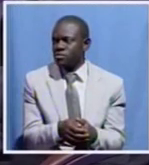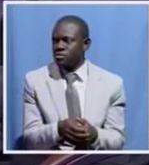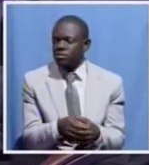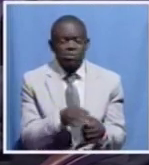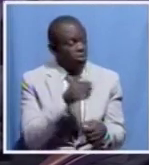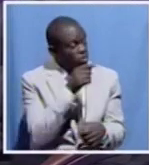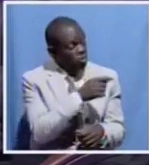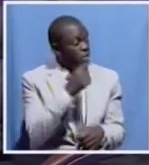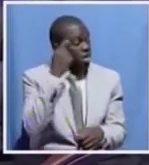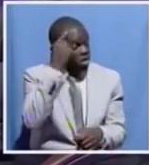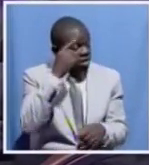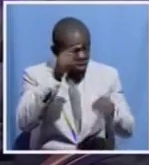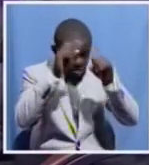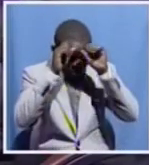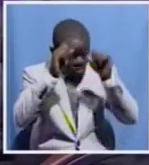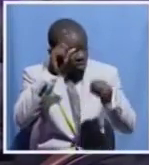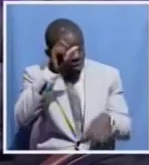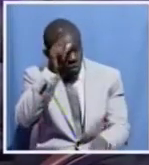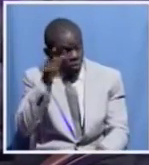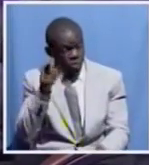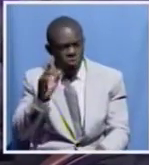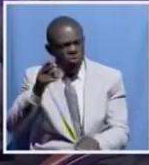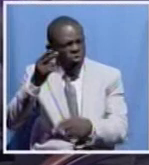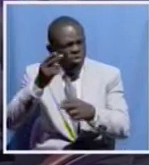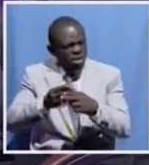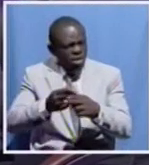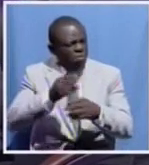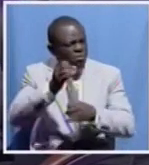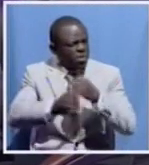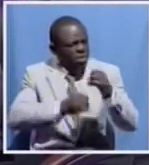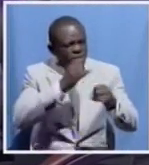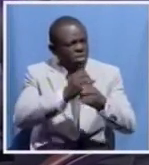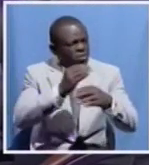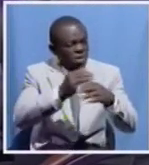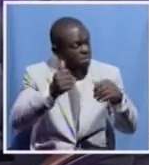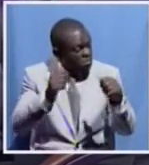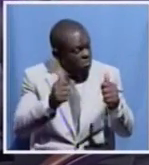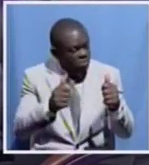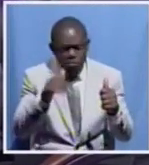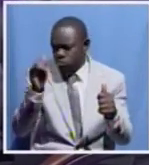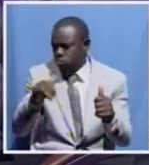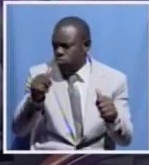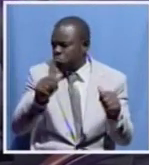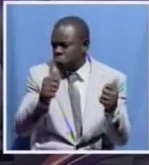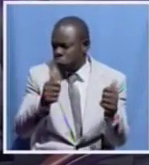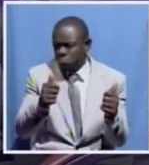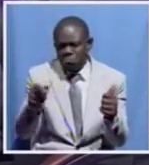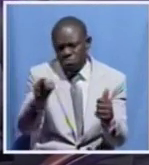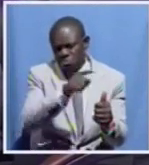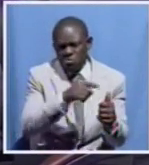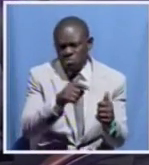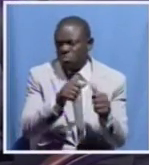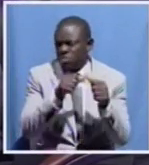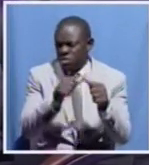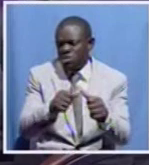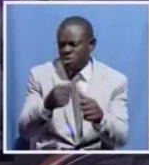still stands? The image of President Edgar Lungu is very intact. There probably hasn't been a time that it